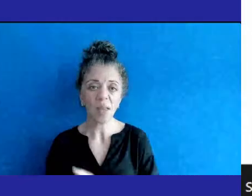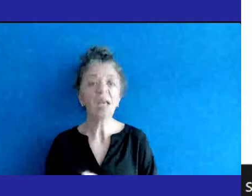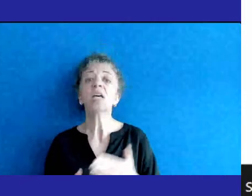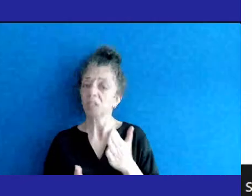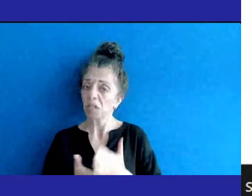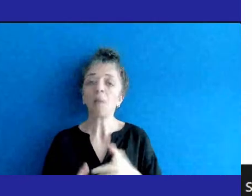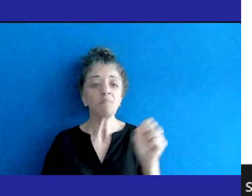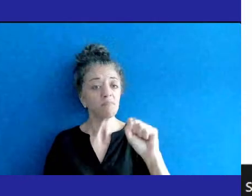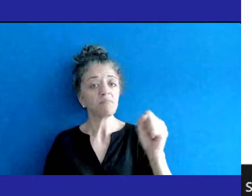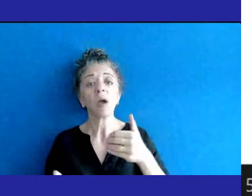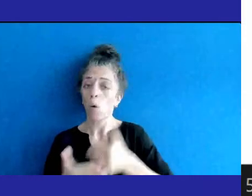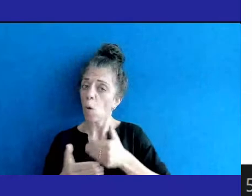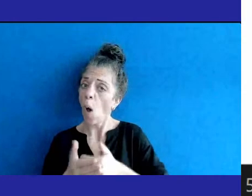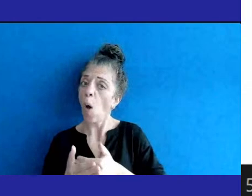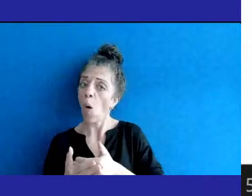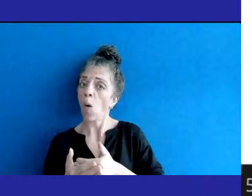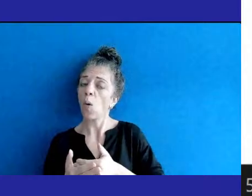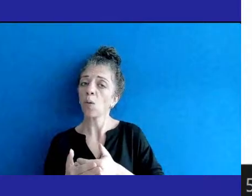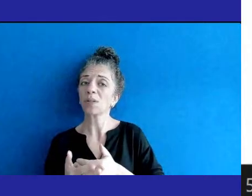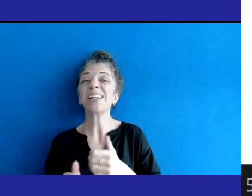far, Johns Hopkins maybe,